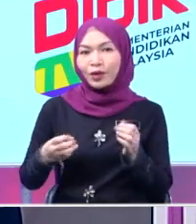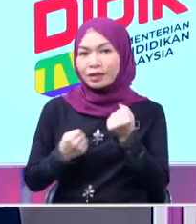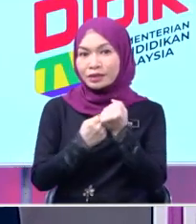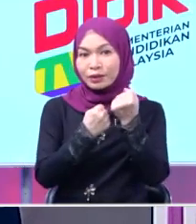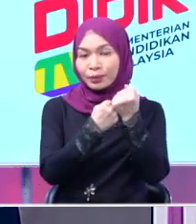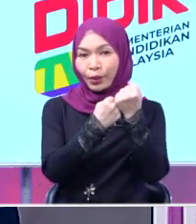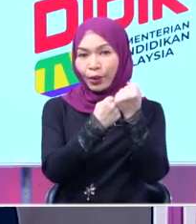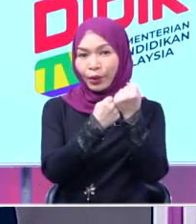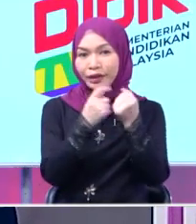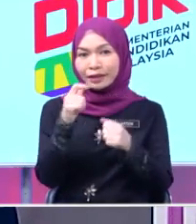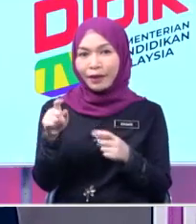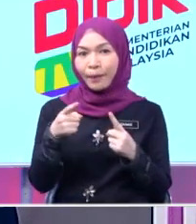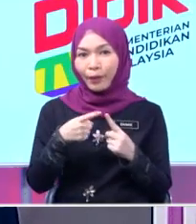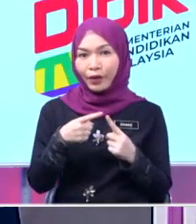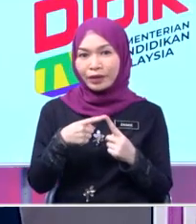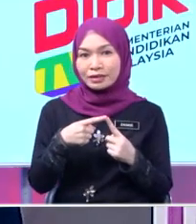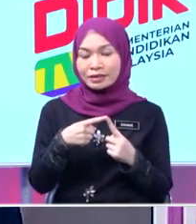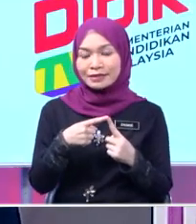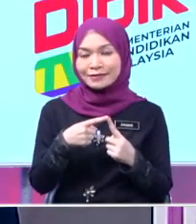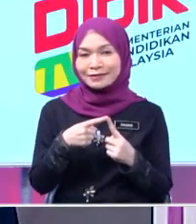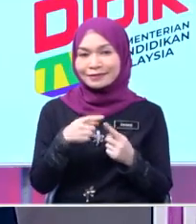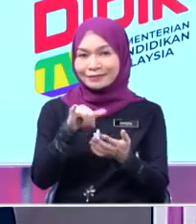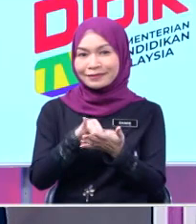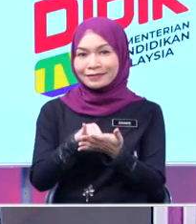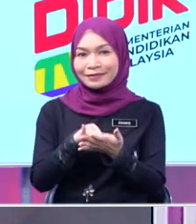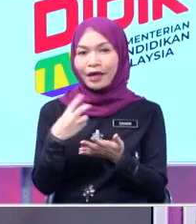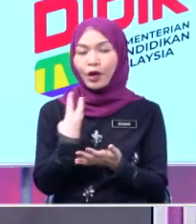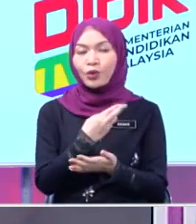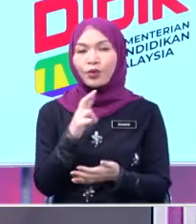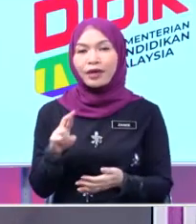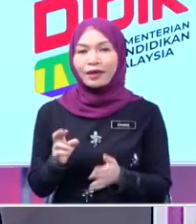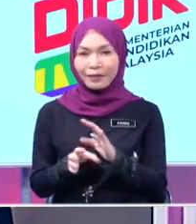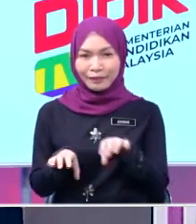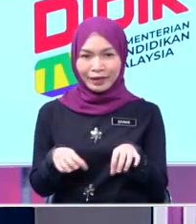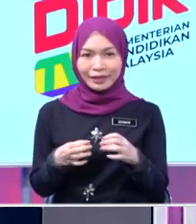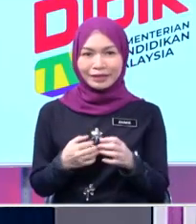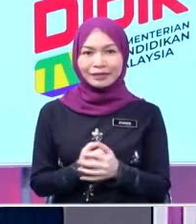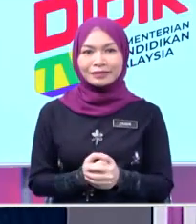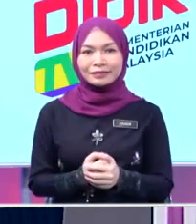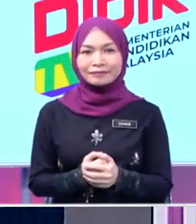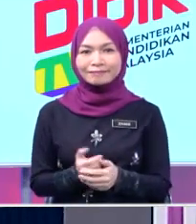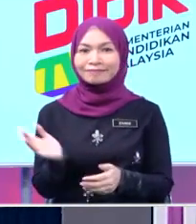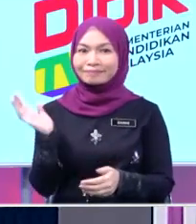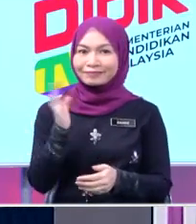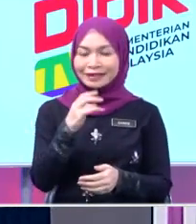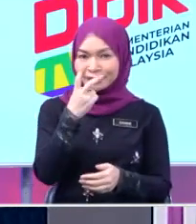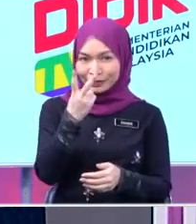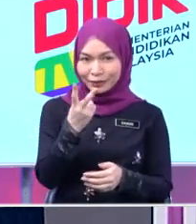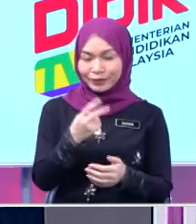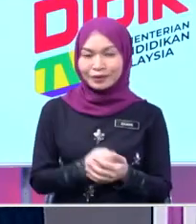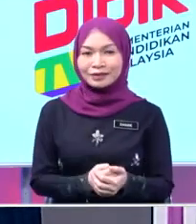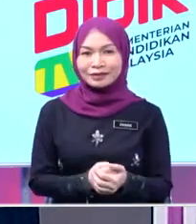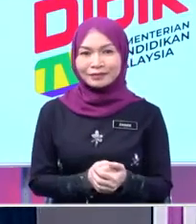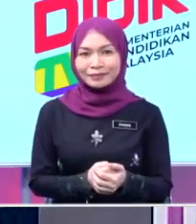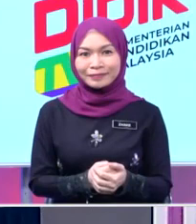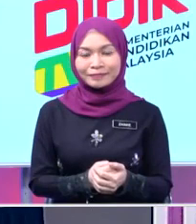the point that we are making. All right, Okay. teacher. Right, let's move on. I think everyone